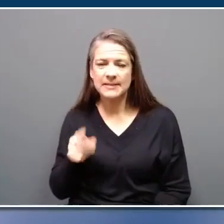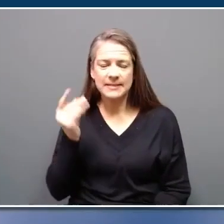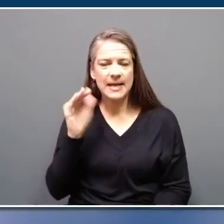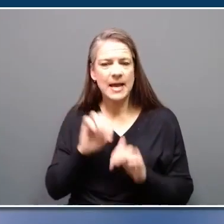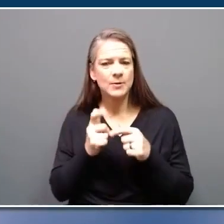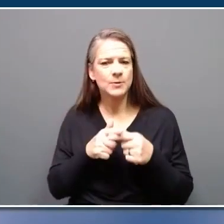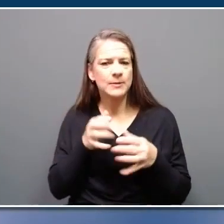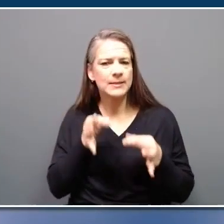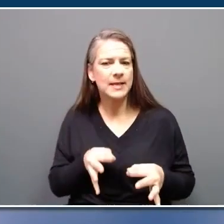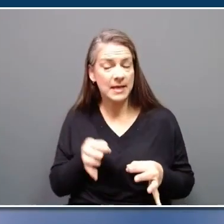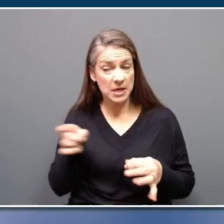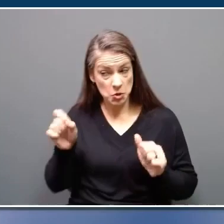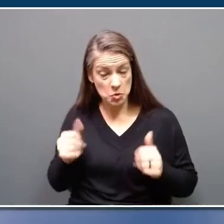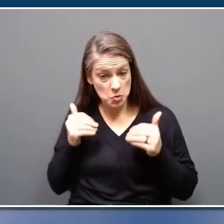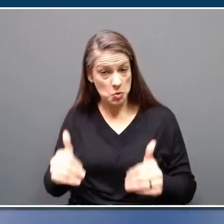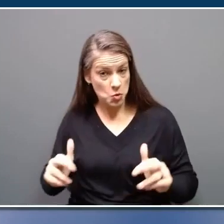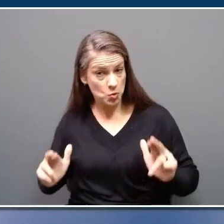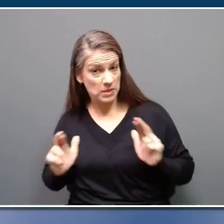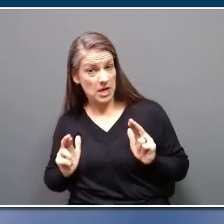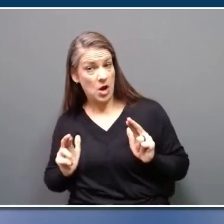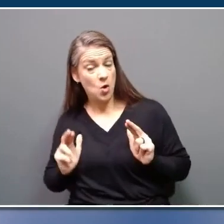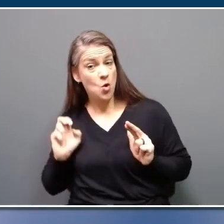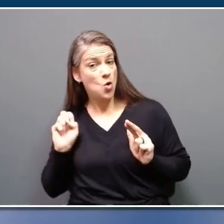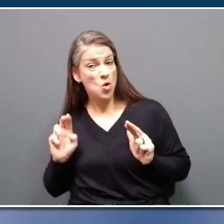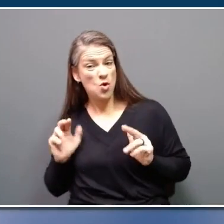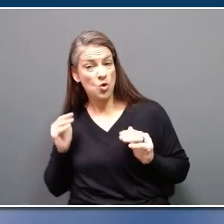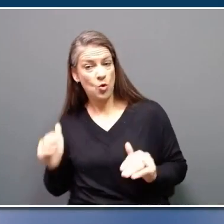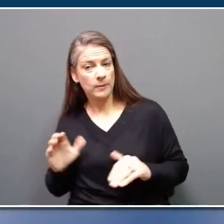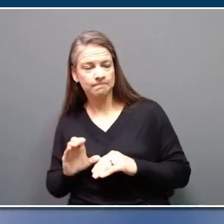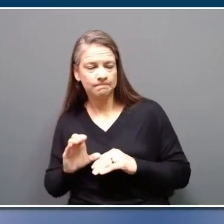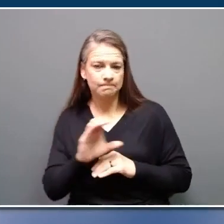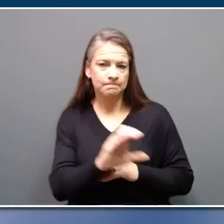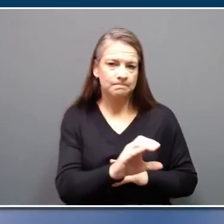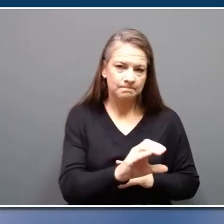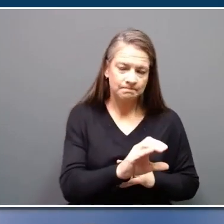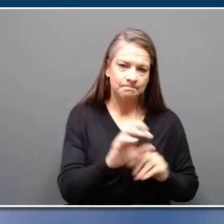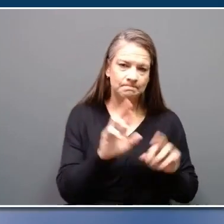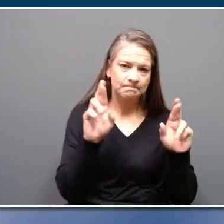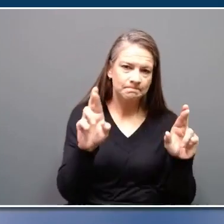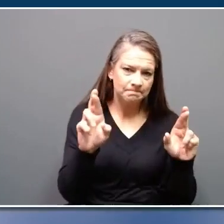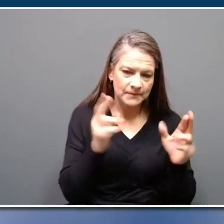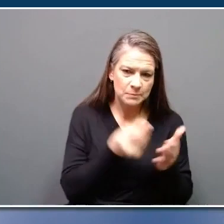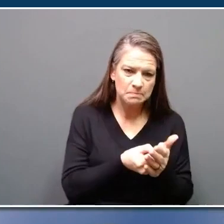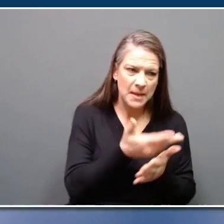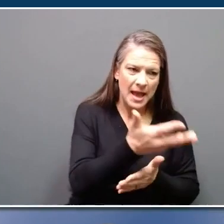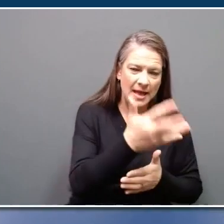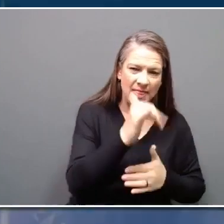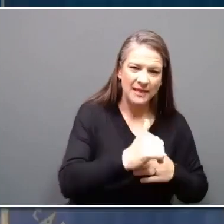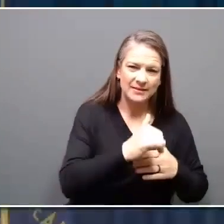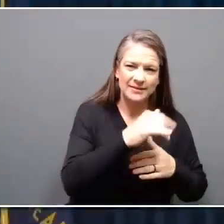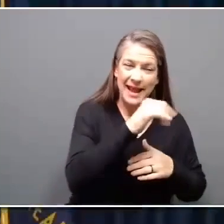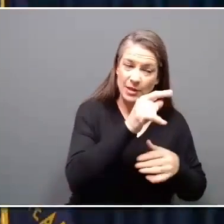comfortably retire, or he could push all the chips in and go to the auction at the courthouse steps and purchase the plant he spent the last decade and a half